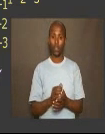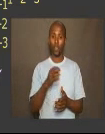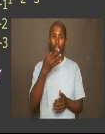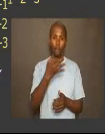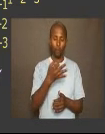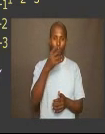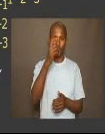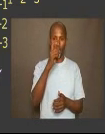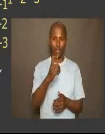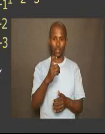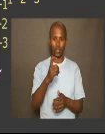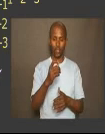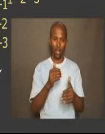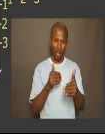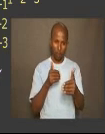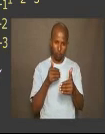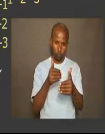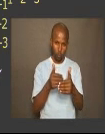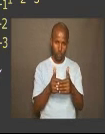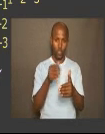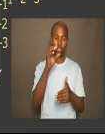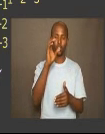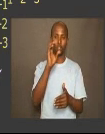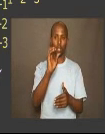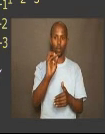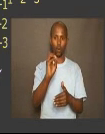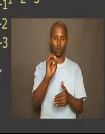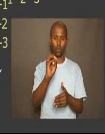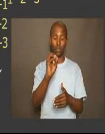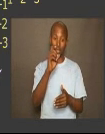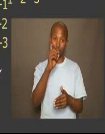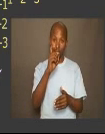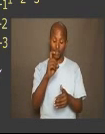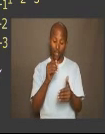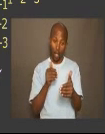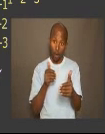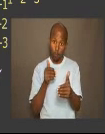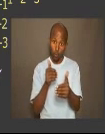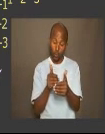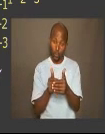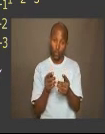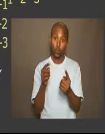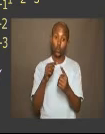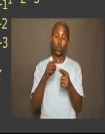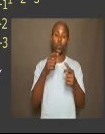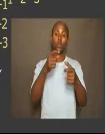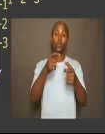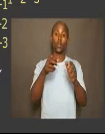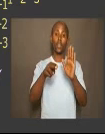F of x approaches 0 as x approaches